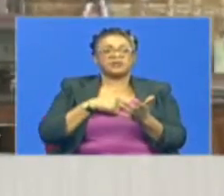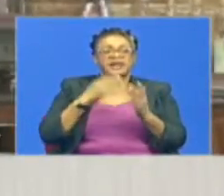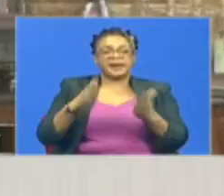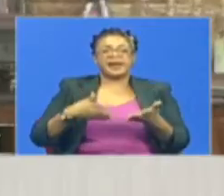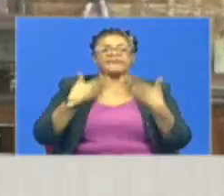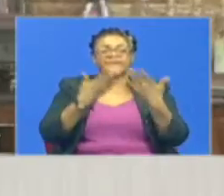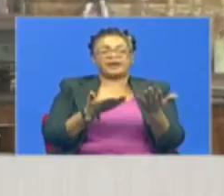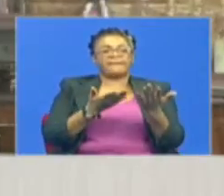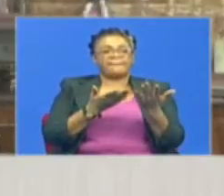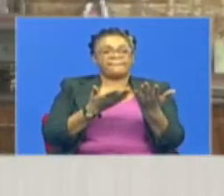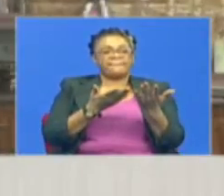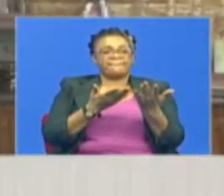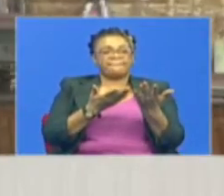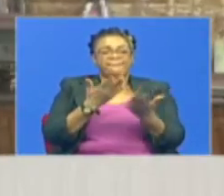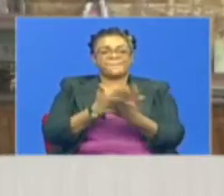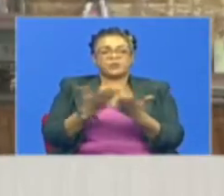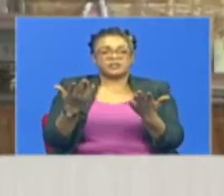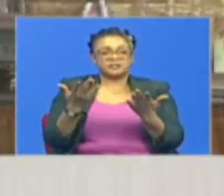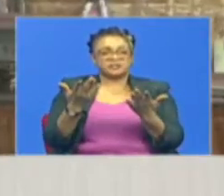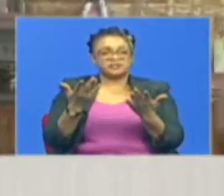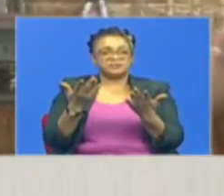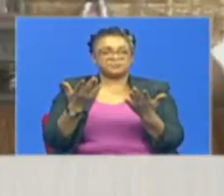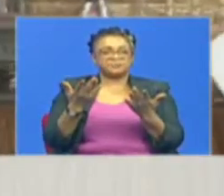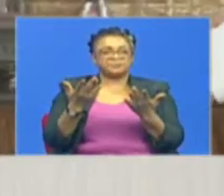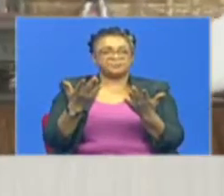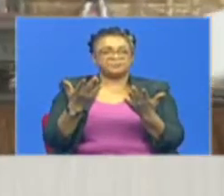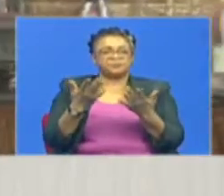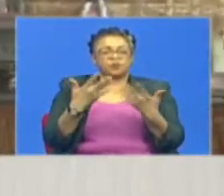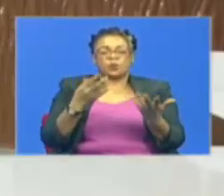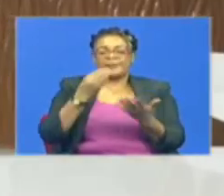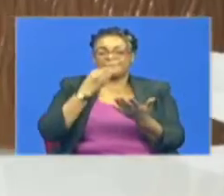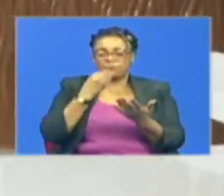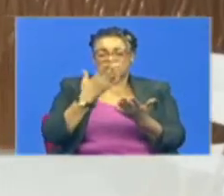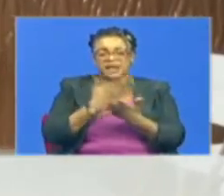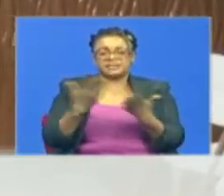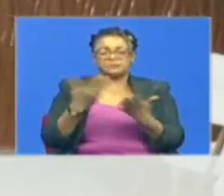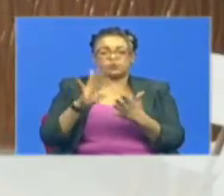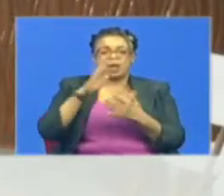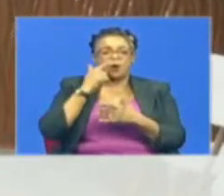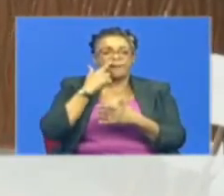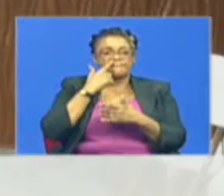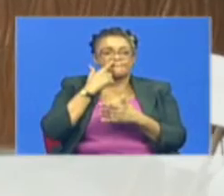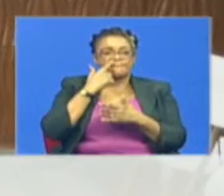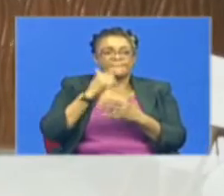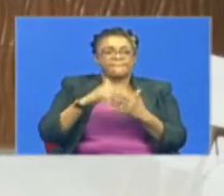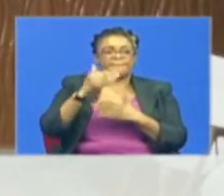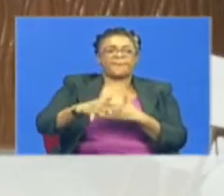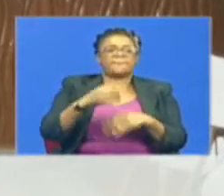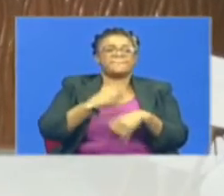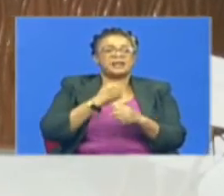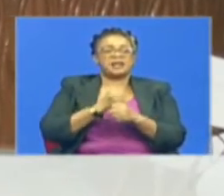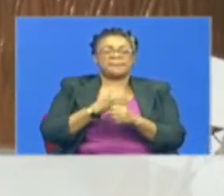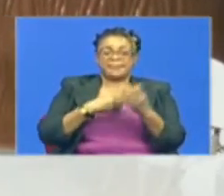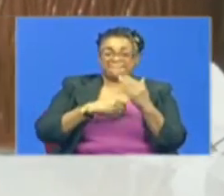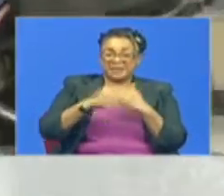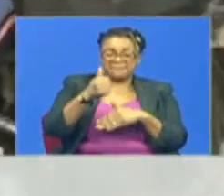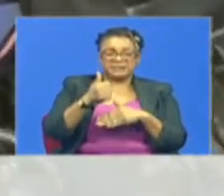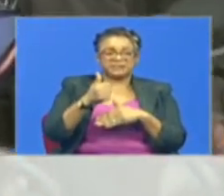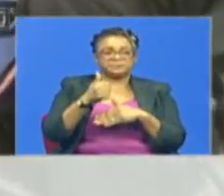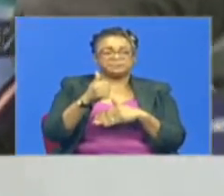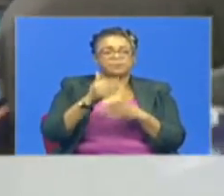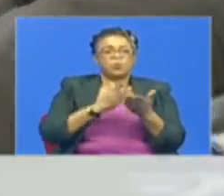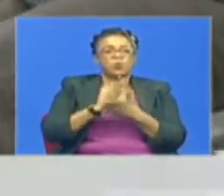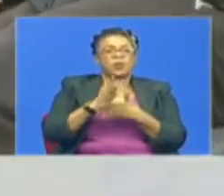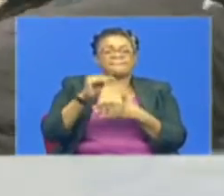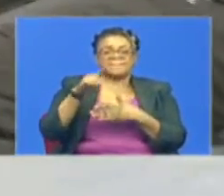the products, or rather the food items, to their home. And after making the payment electronically, the food